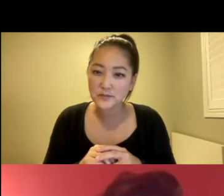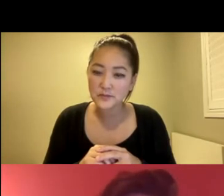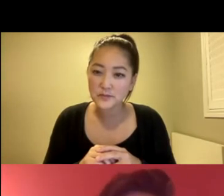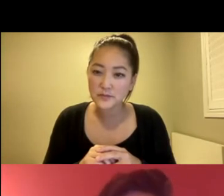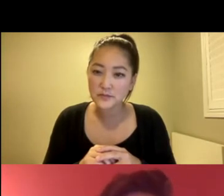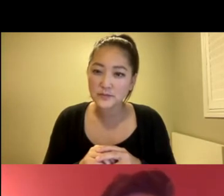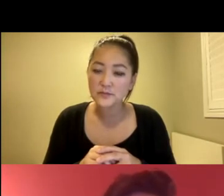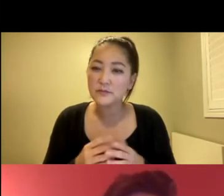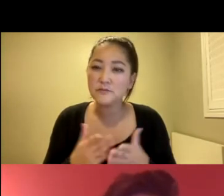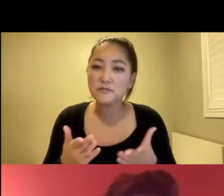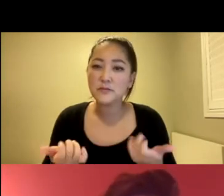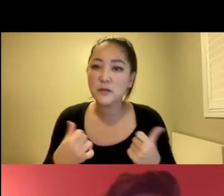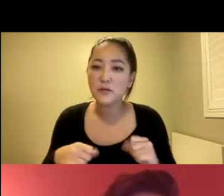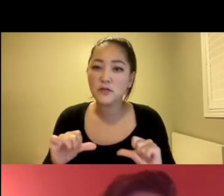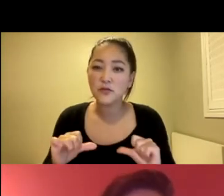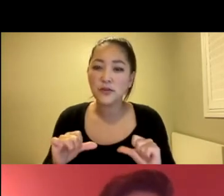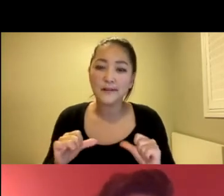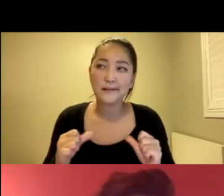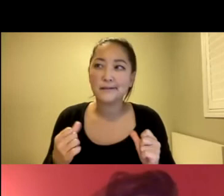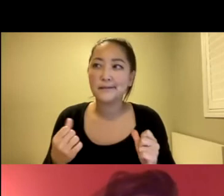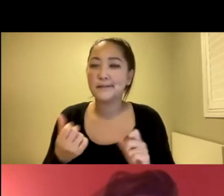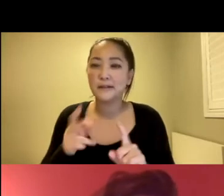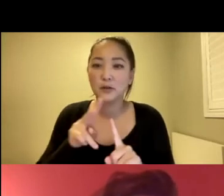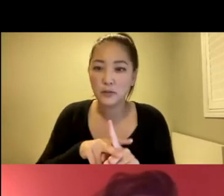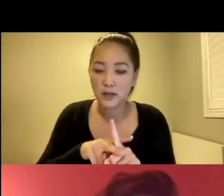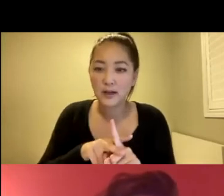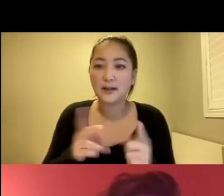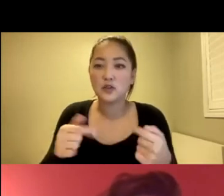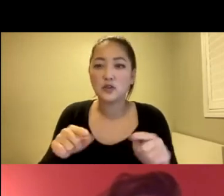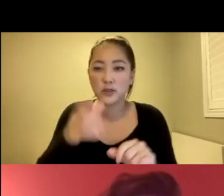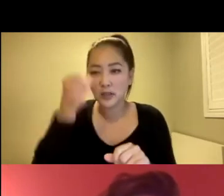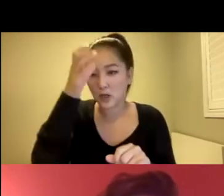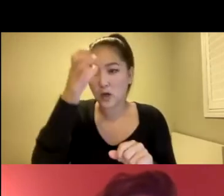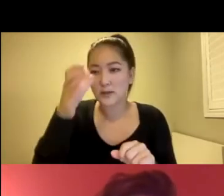imbue as when you're in the concept phase?